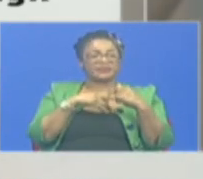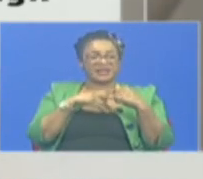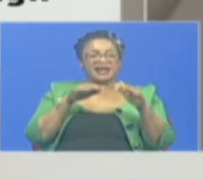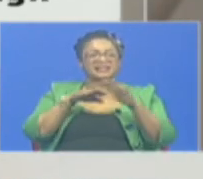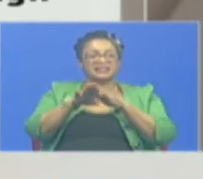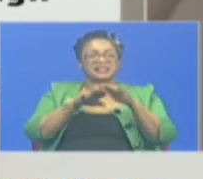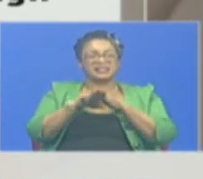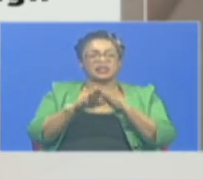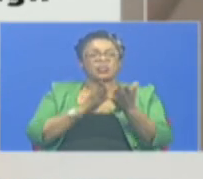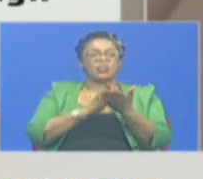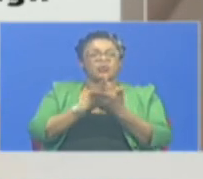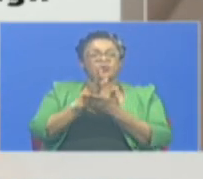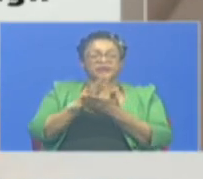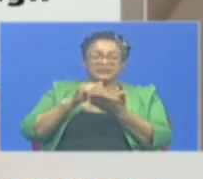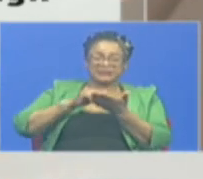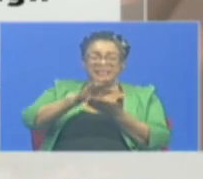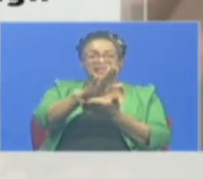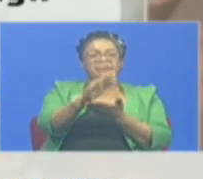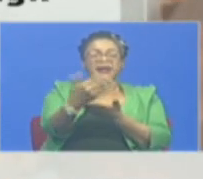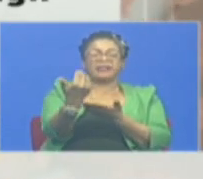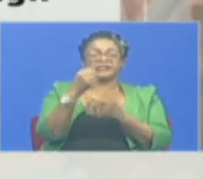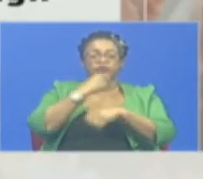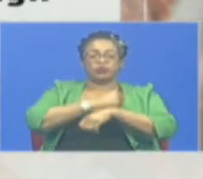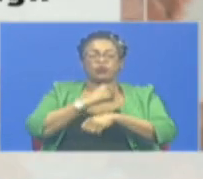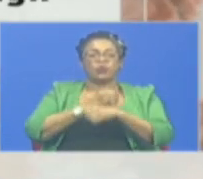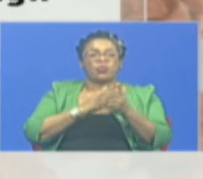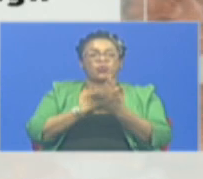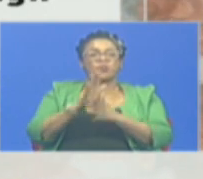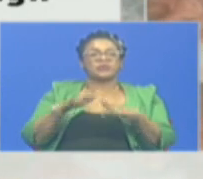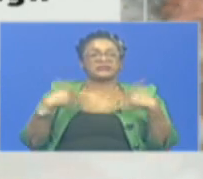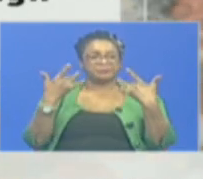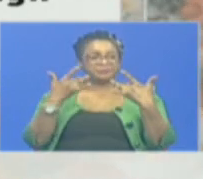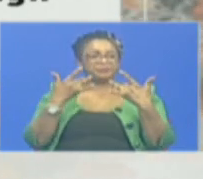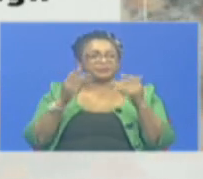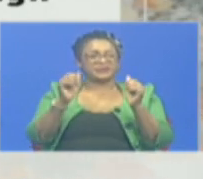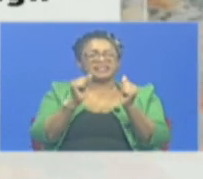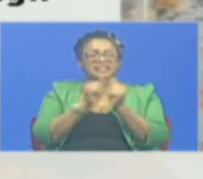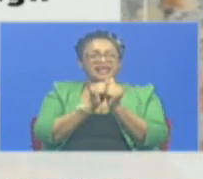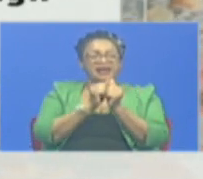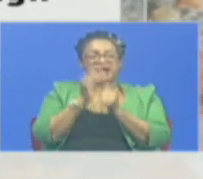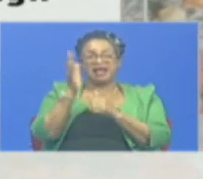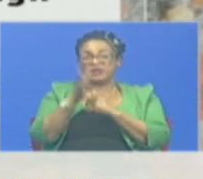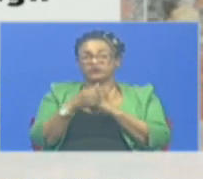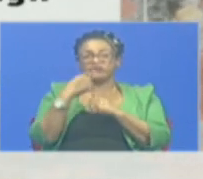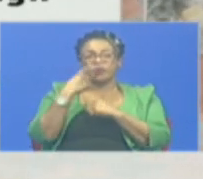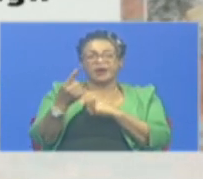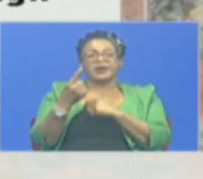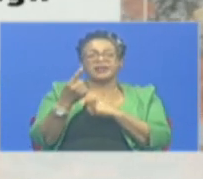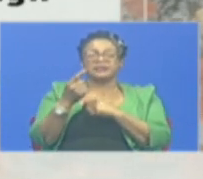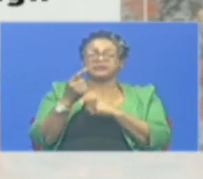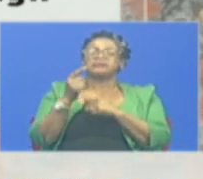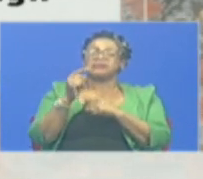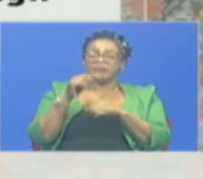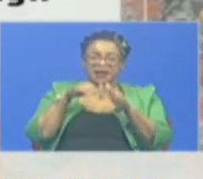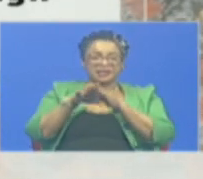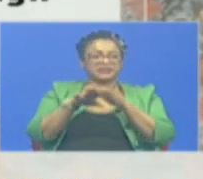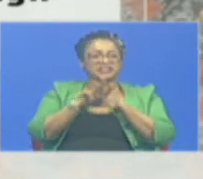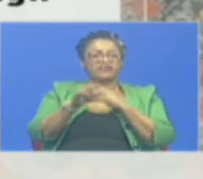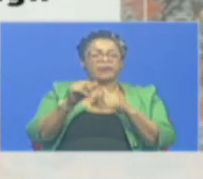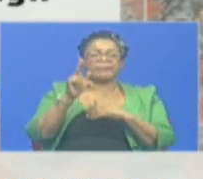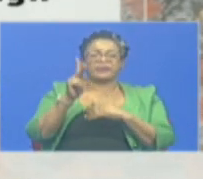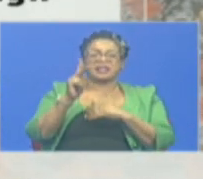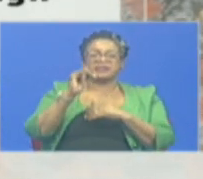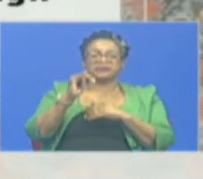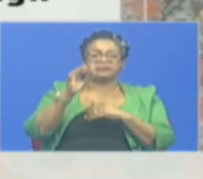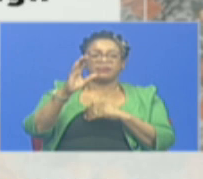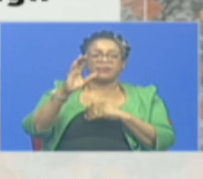material sent by their schools through WhatsApp, and 10 out of 100 digital learners access digital materials from the Kenya Institute of